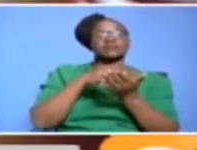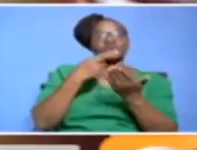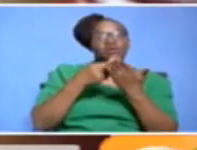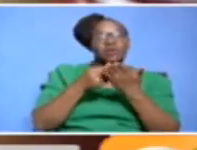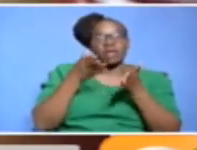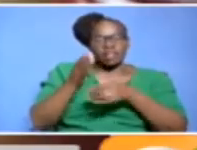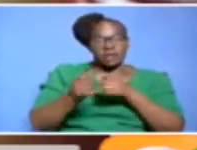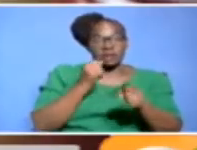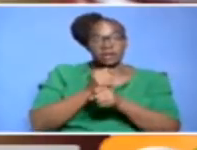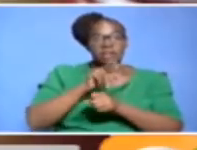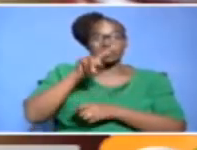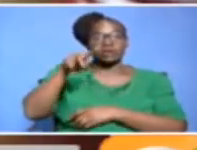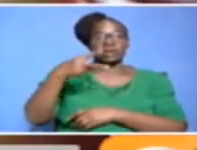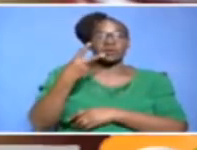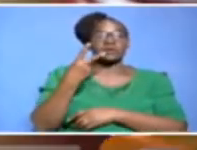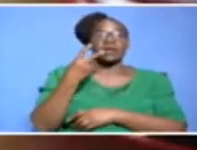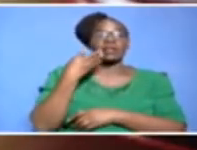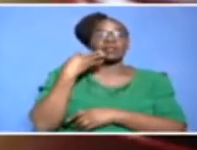year, when